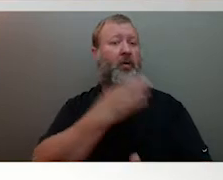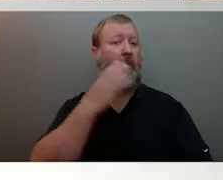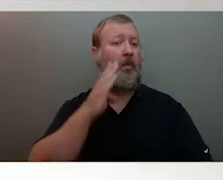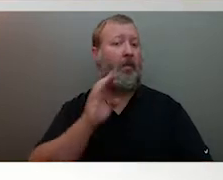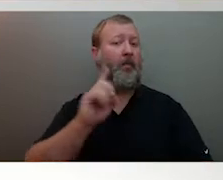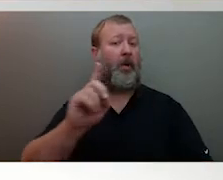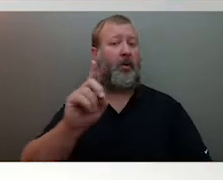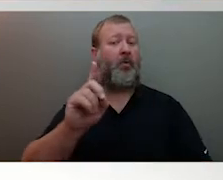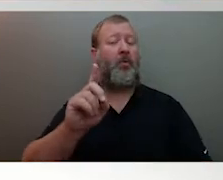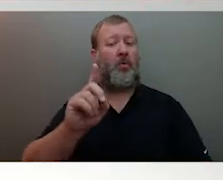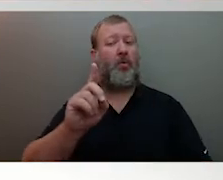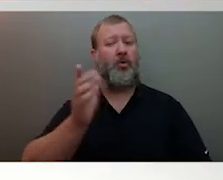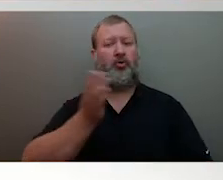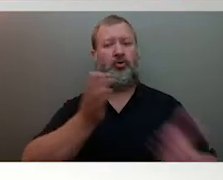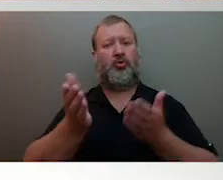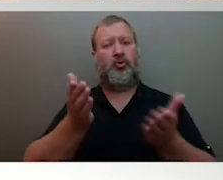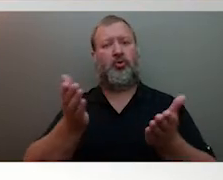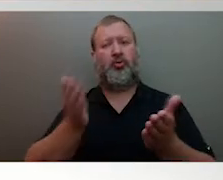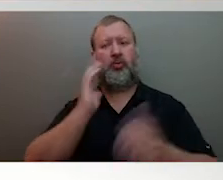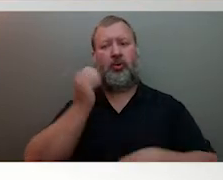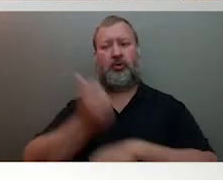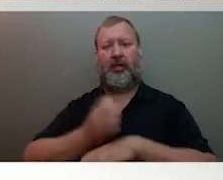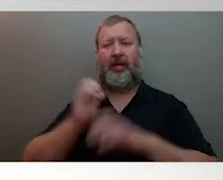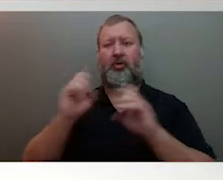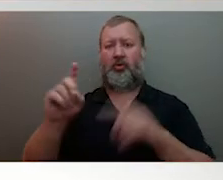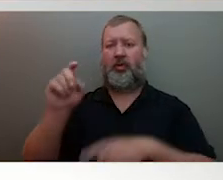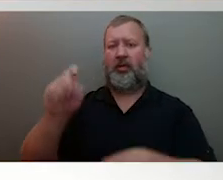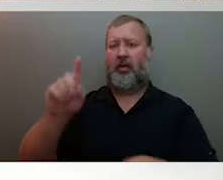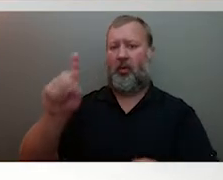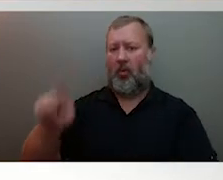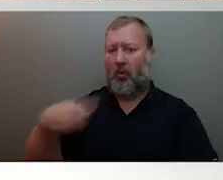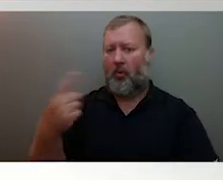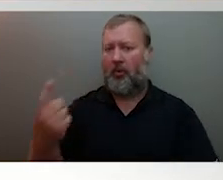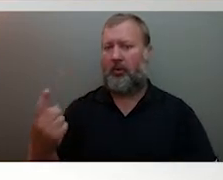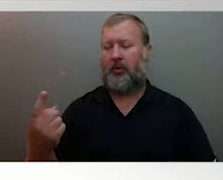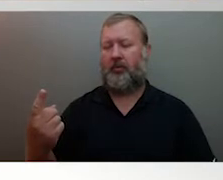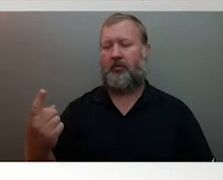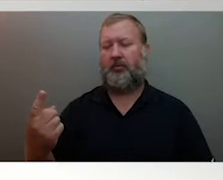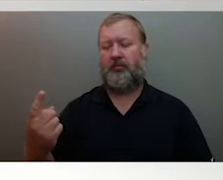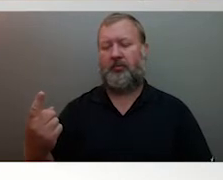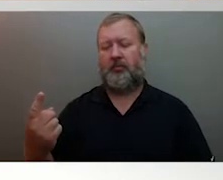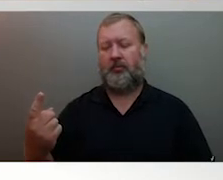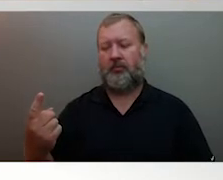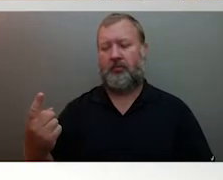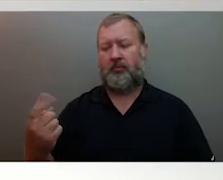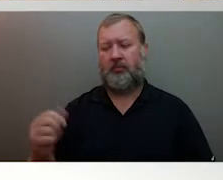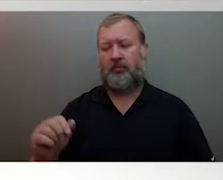homebound services are based on educational needs only.